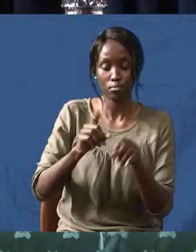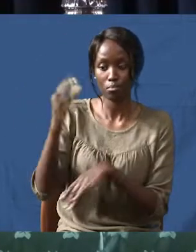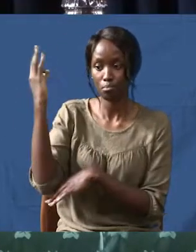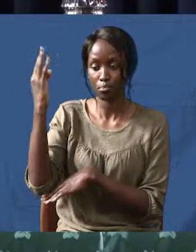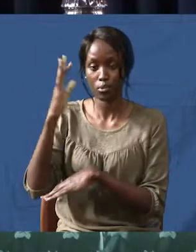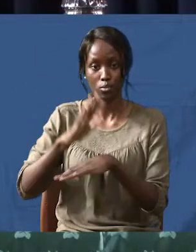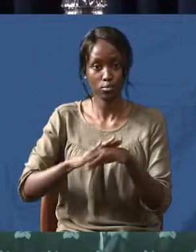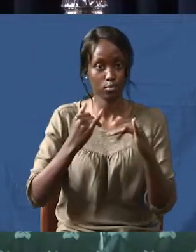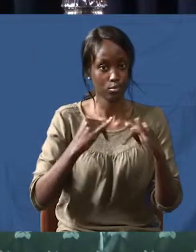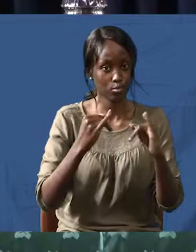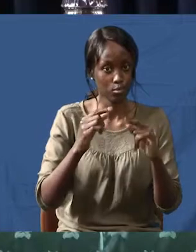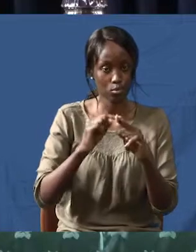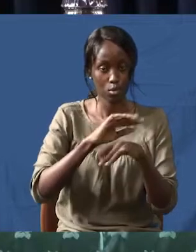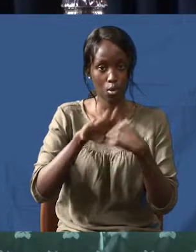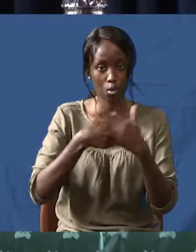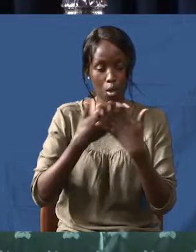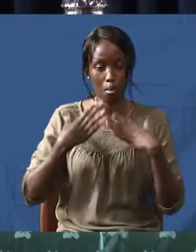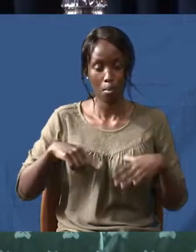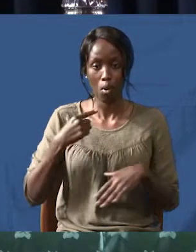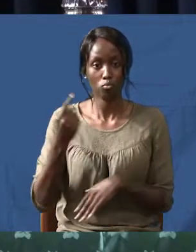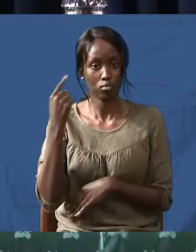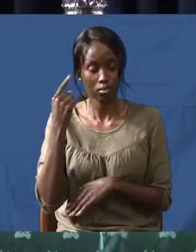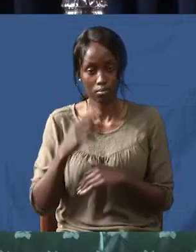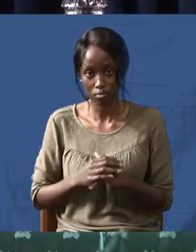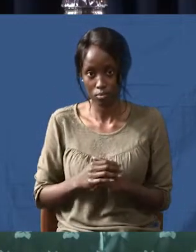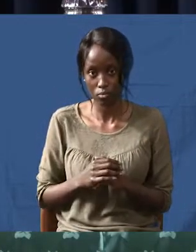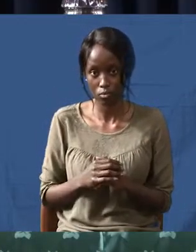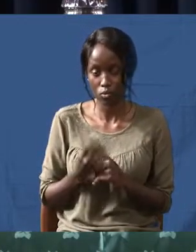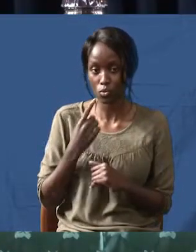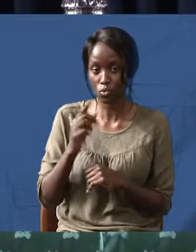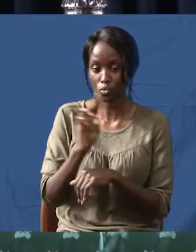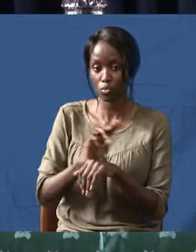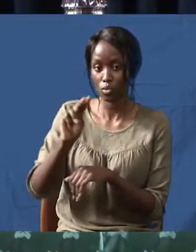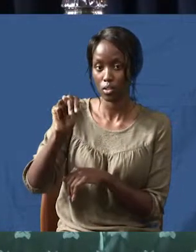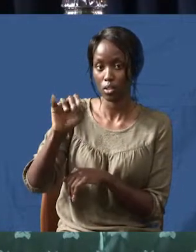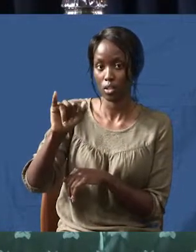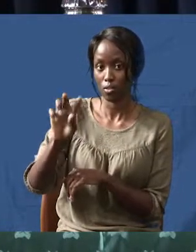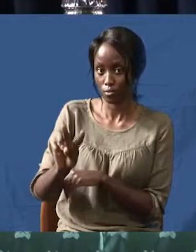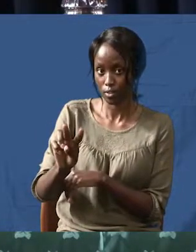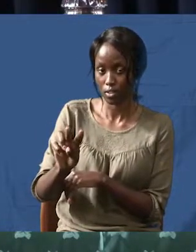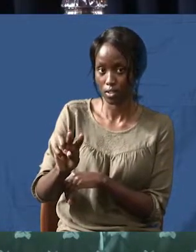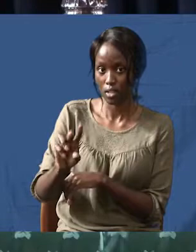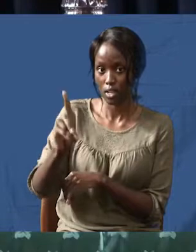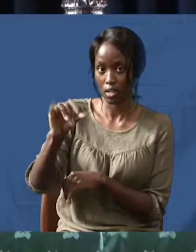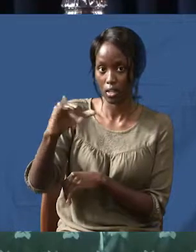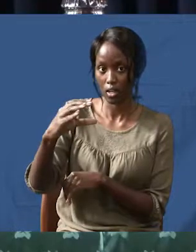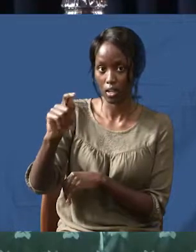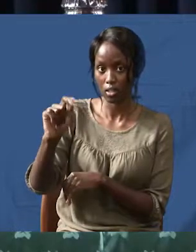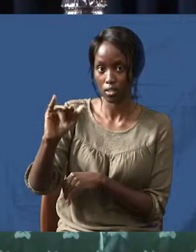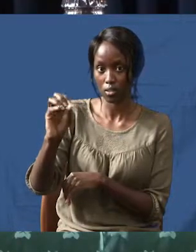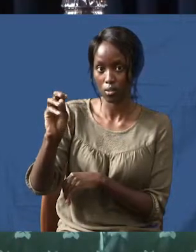would hear. Now, according to the New International Encyclopedia of